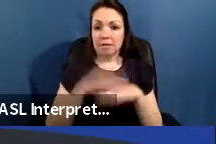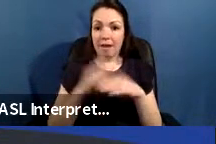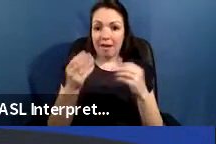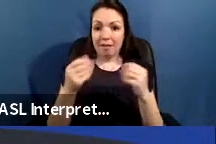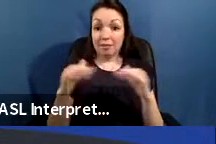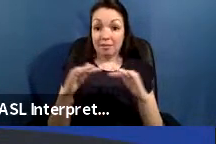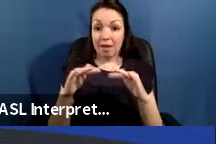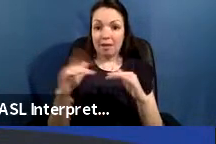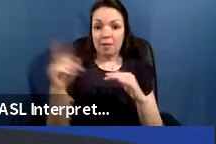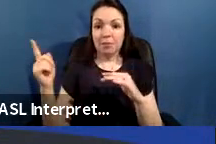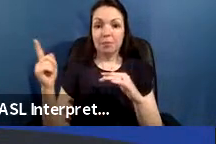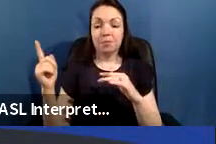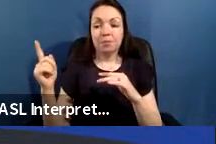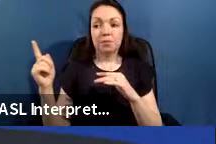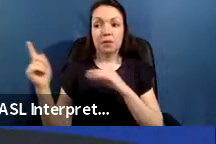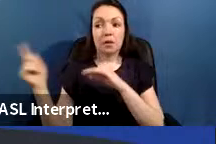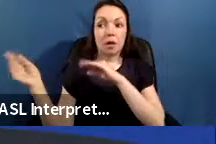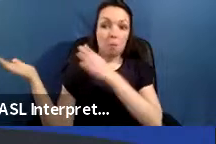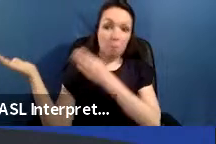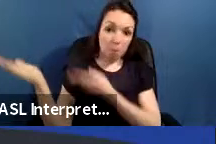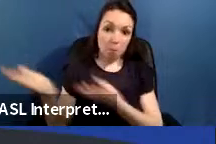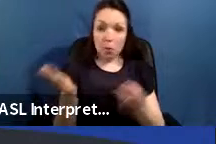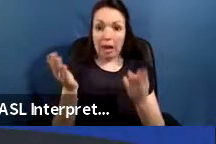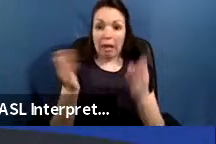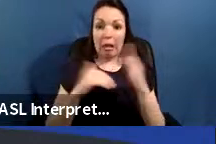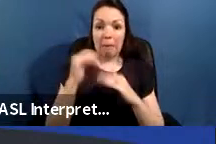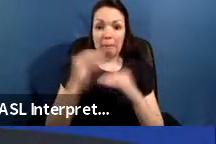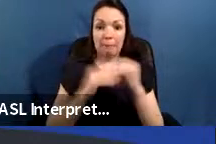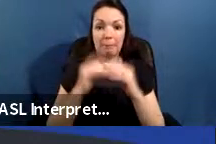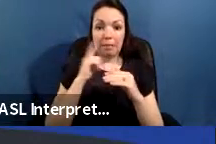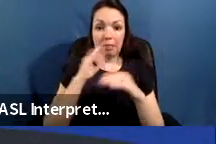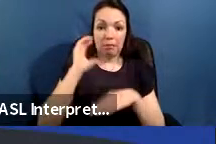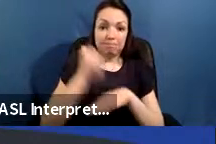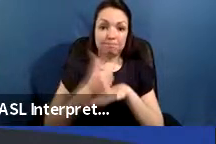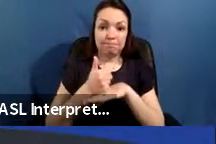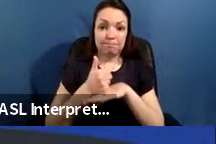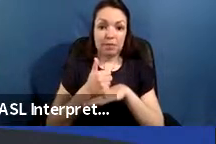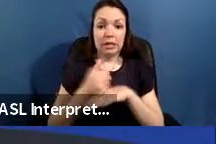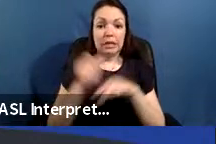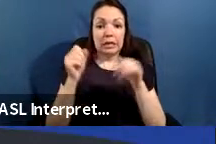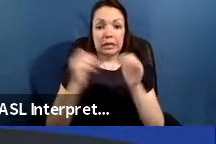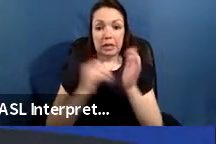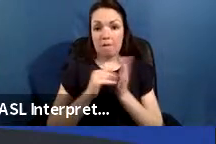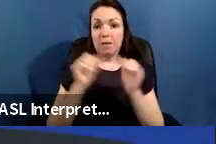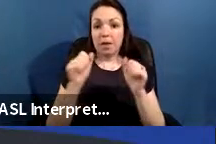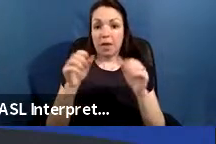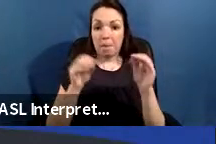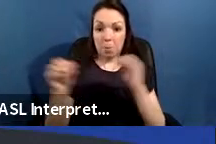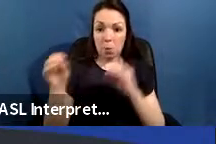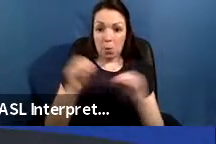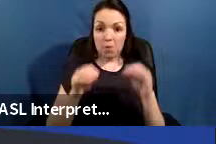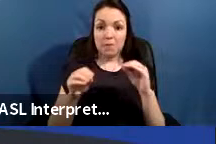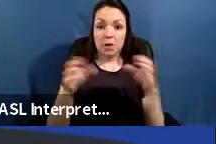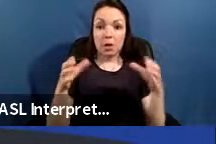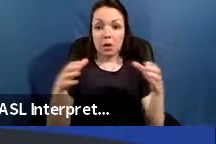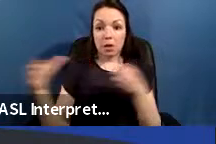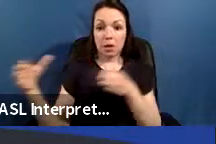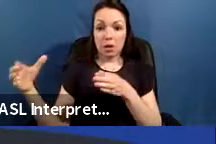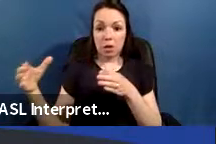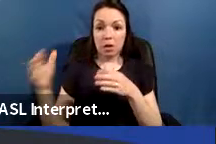delivery. Because of this, modular buildings can sometimes be moved or transported either as a unit or in